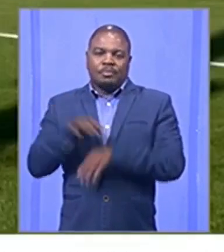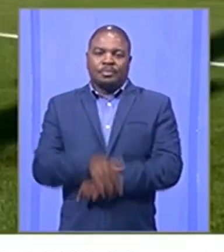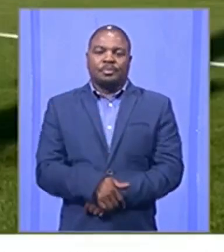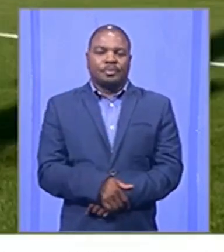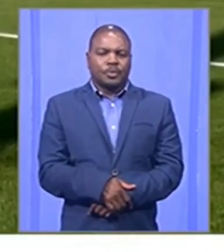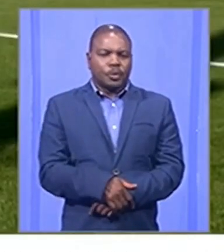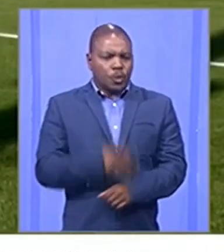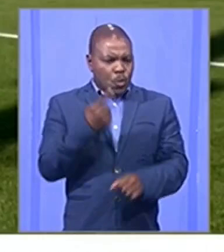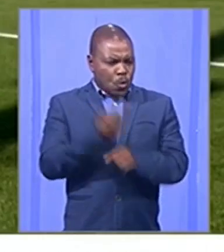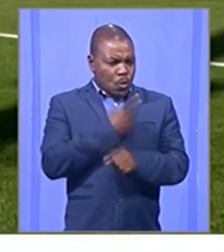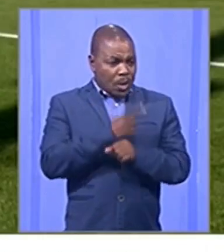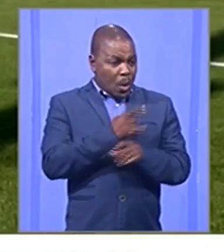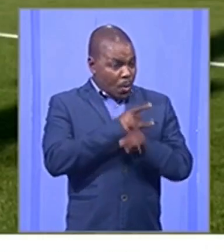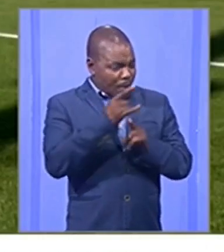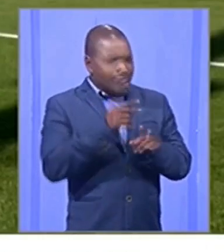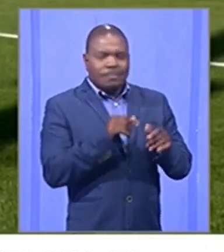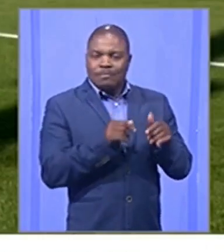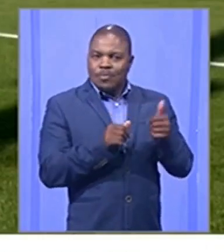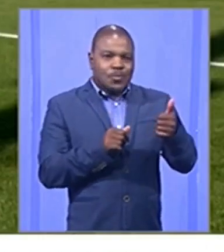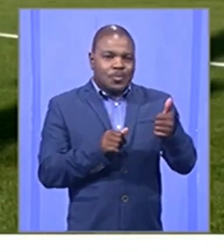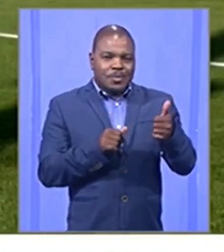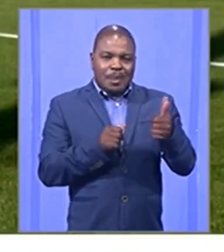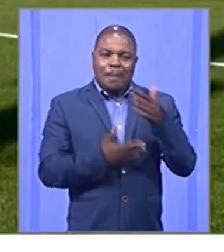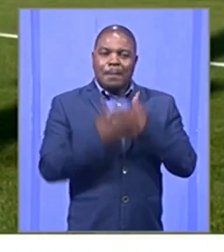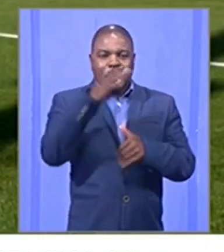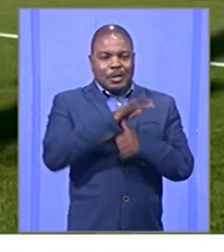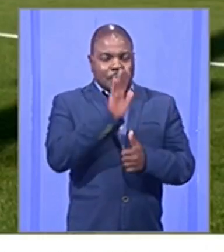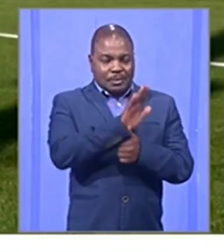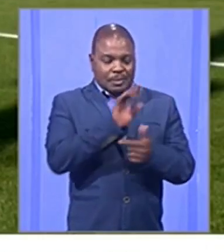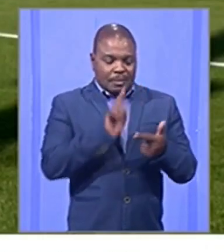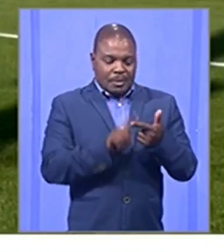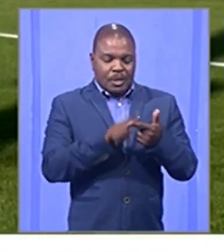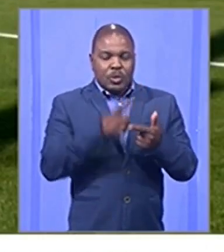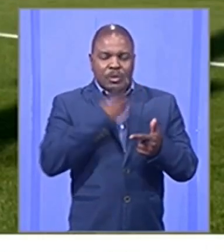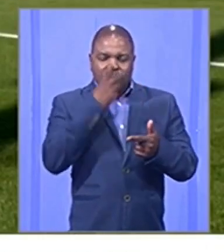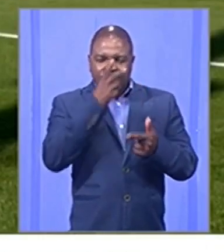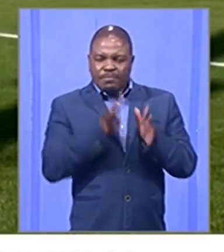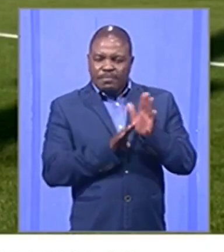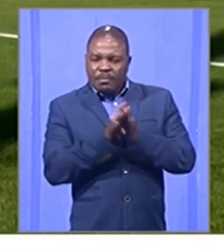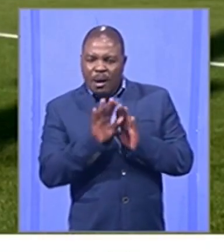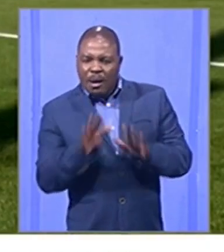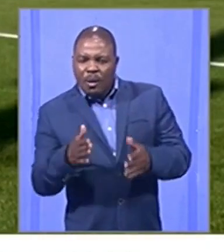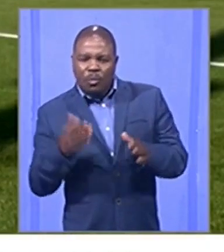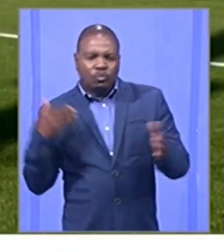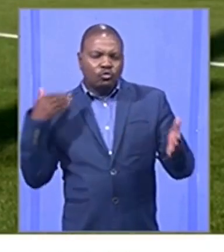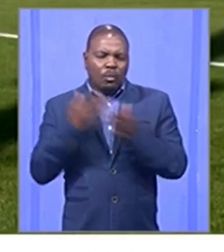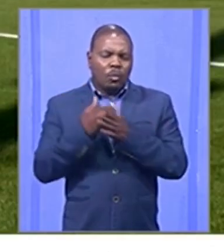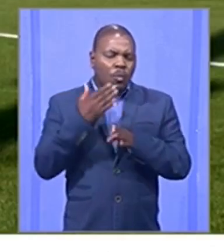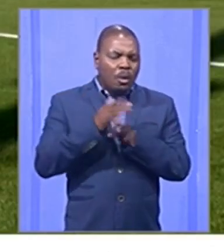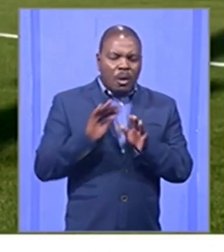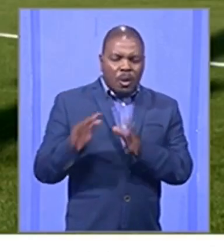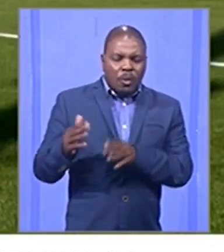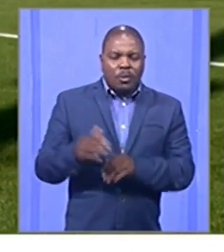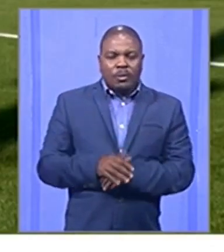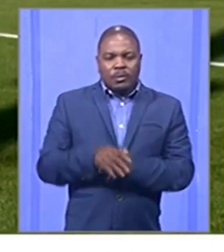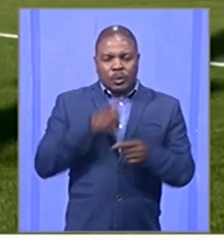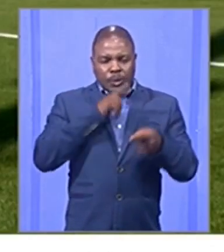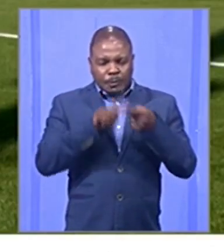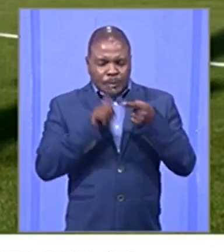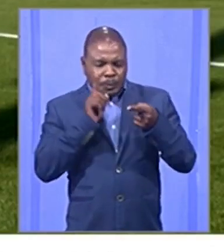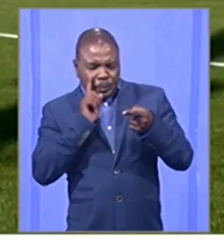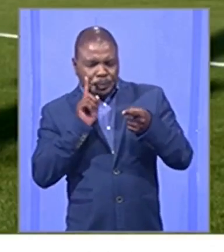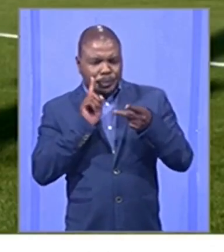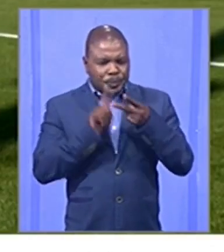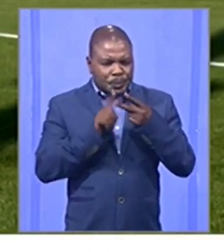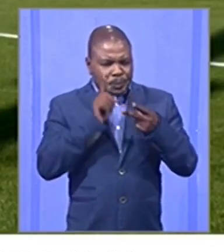It's always good to win a match. That's your first priority. But you also look at improvements. You look at what you've worked on. You know, to be able to tick those boxes,